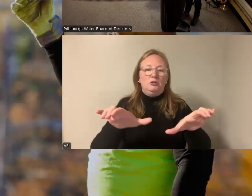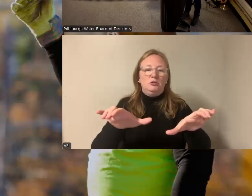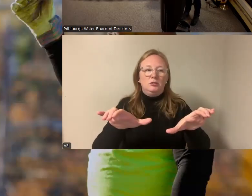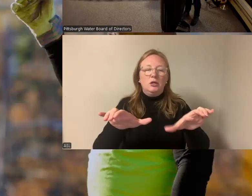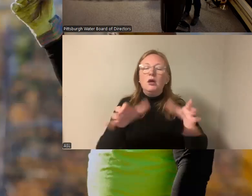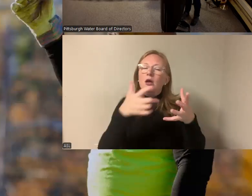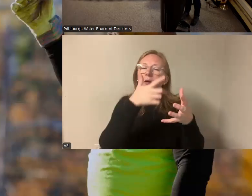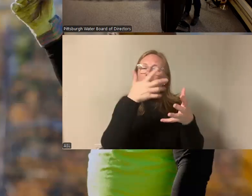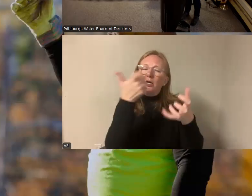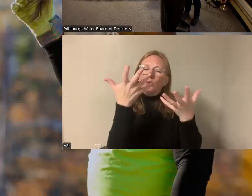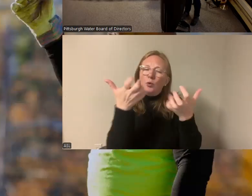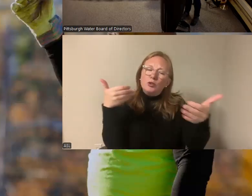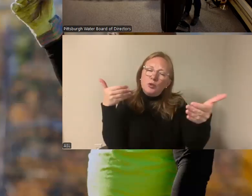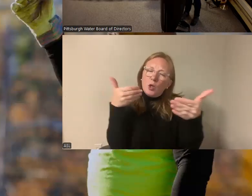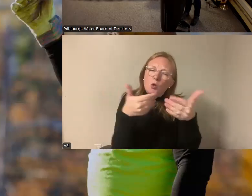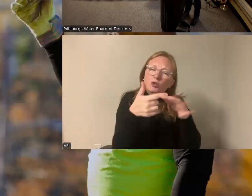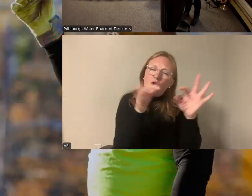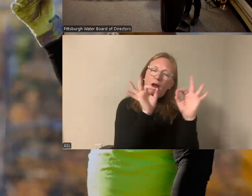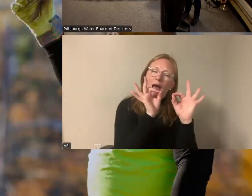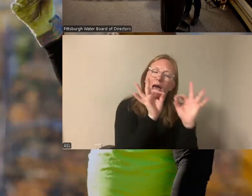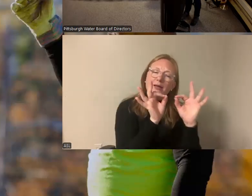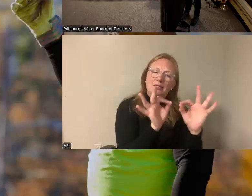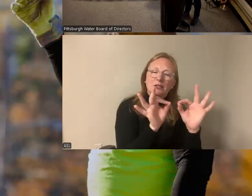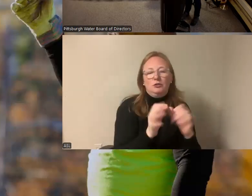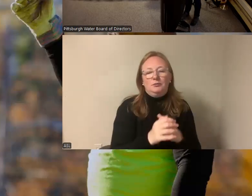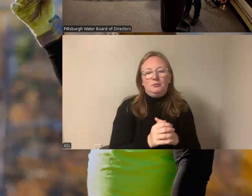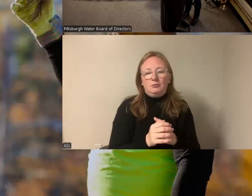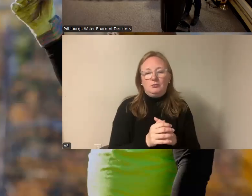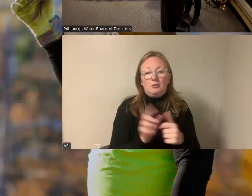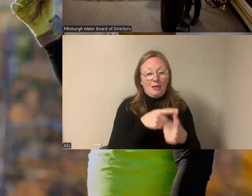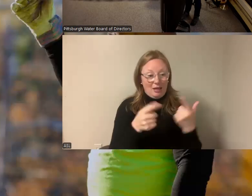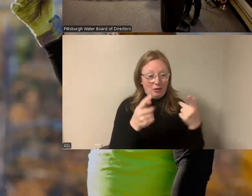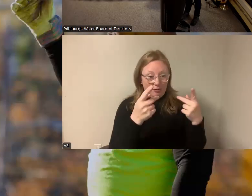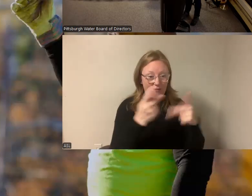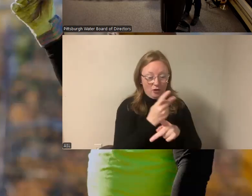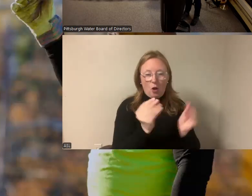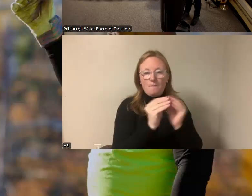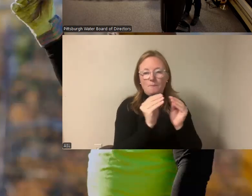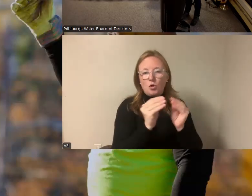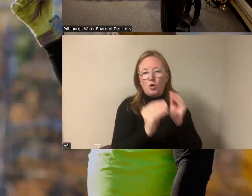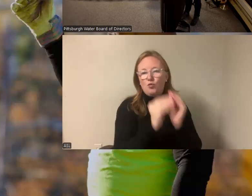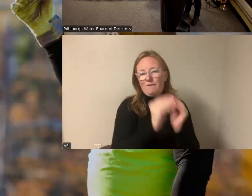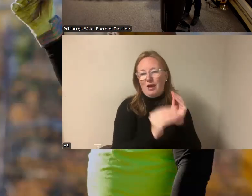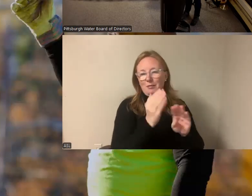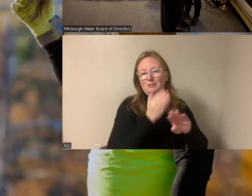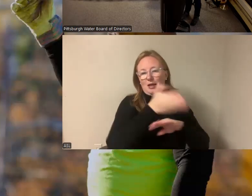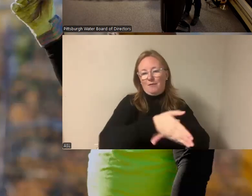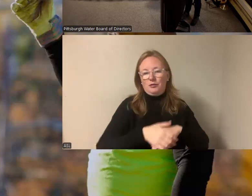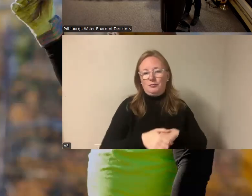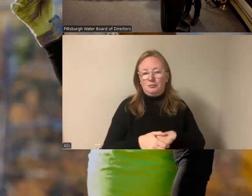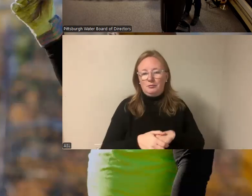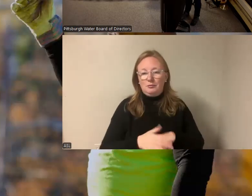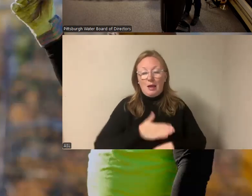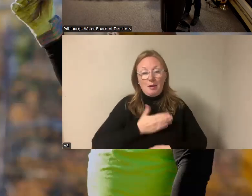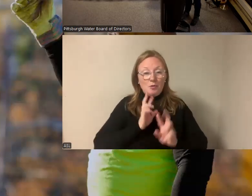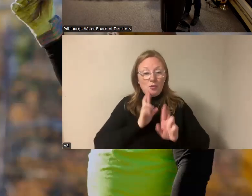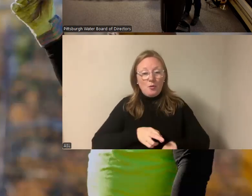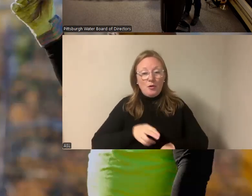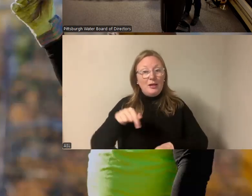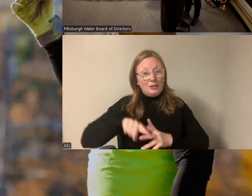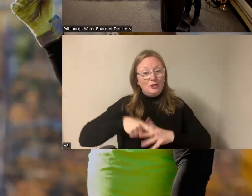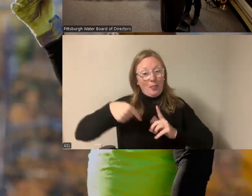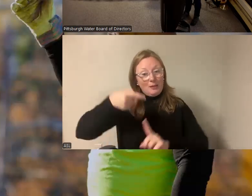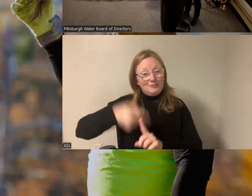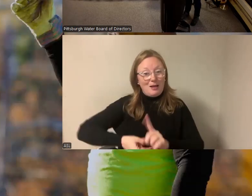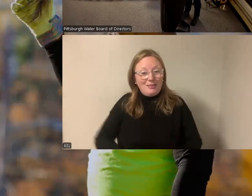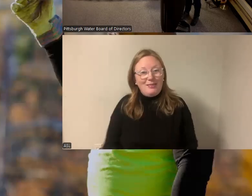ideal state. Of course, implement and evaluate those to look for further refinements. The valve learning project, I'm happy to report, did start this month.